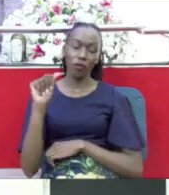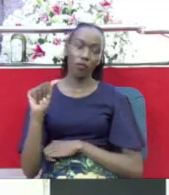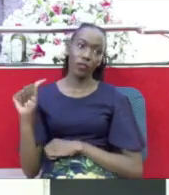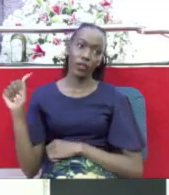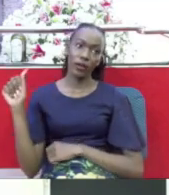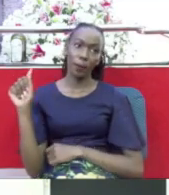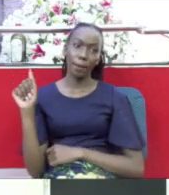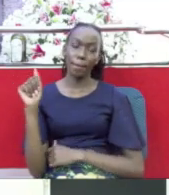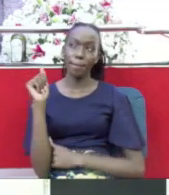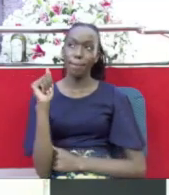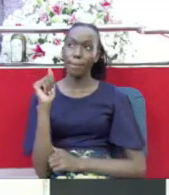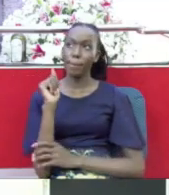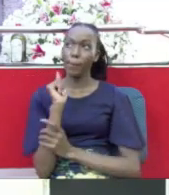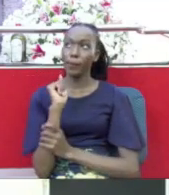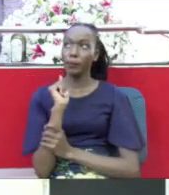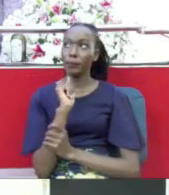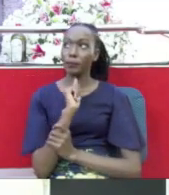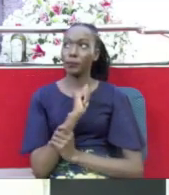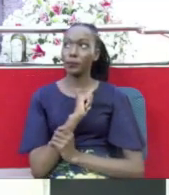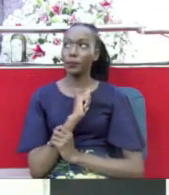Afrika. And